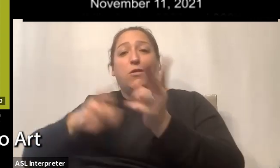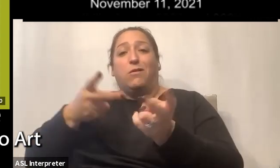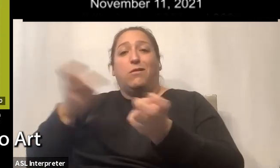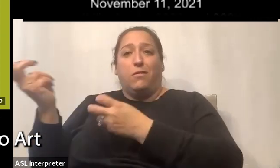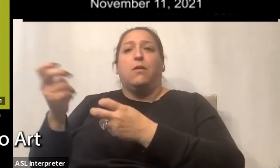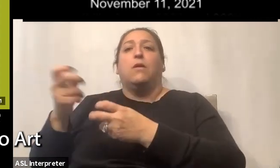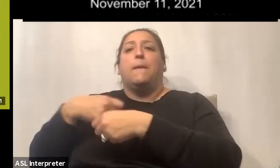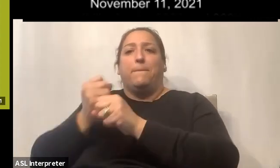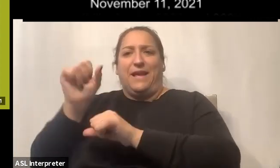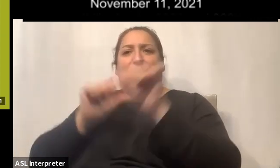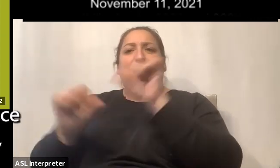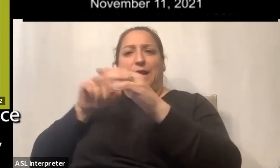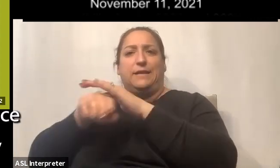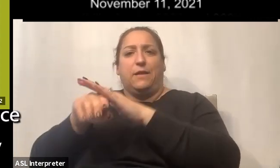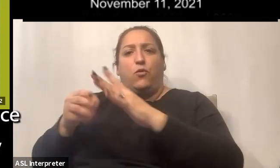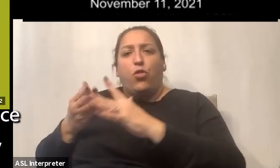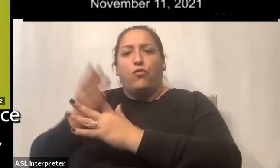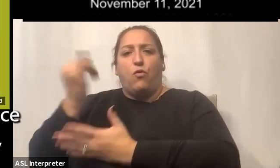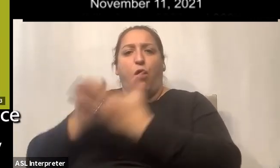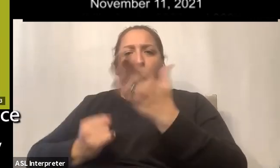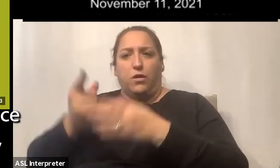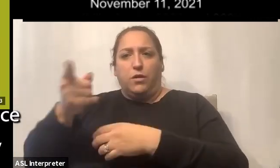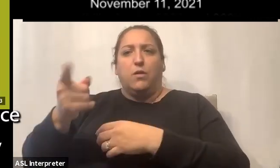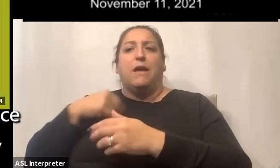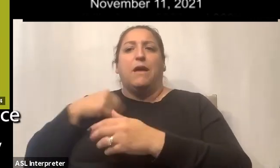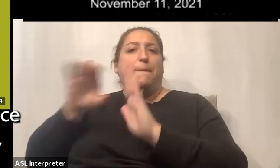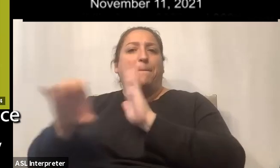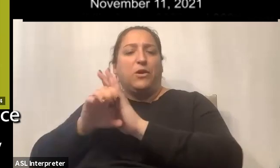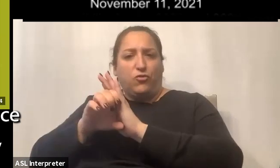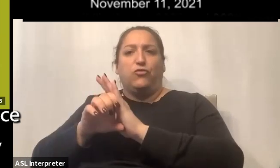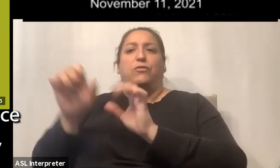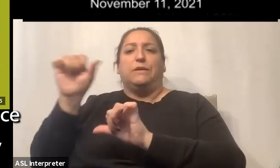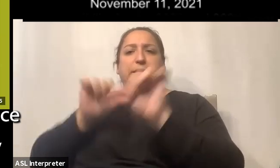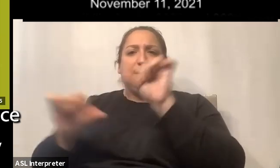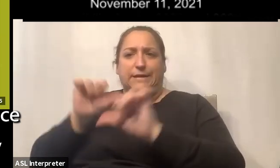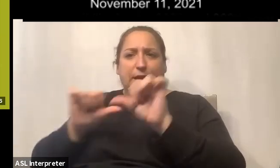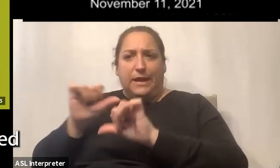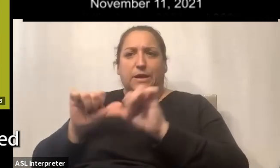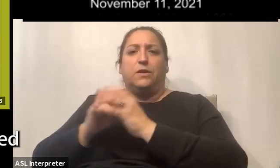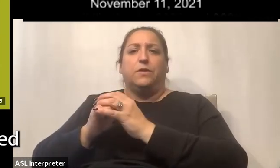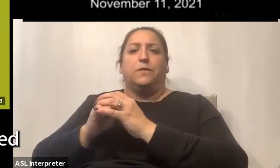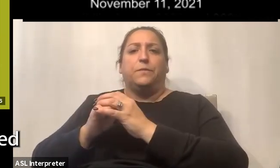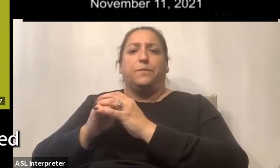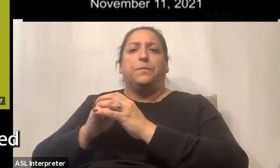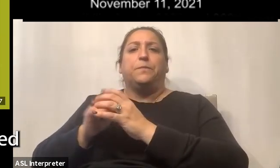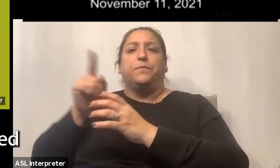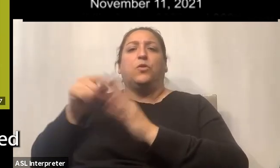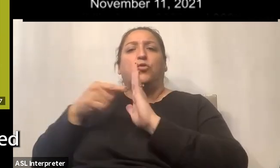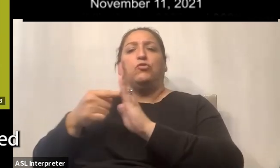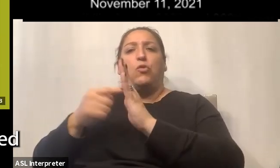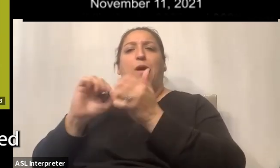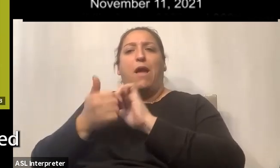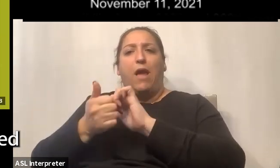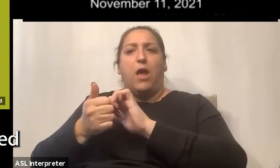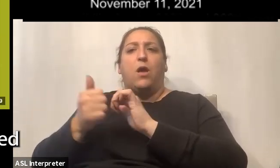Science Accessible Through Art," where there is a picture of a science PhD student called Sarah Gore demonstrating how indicator